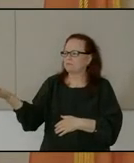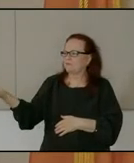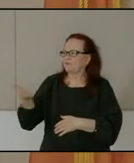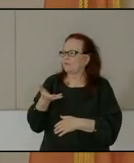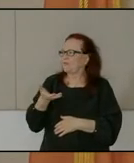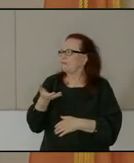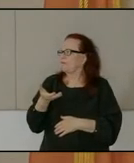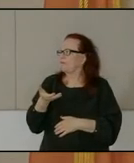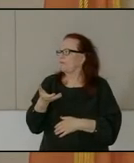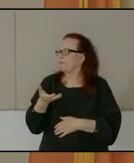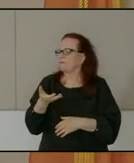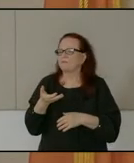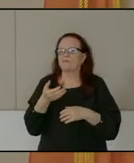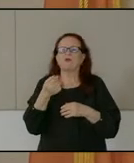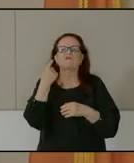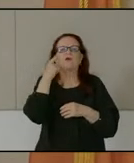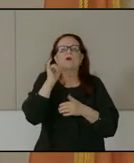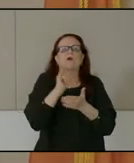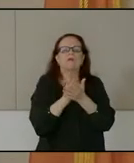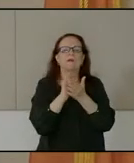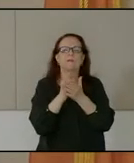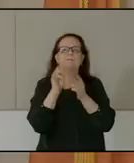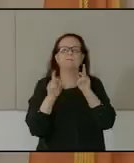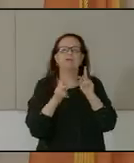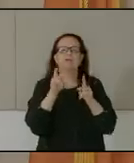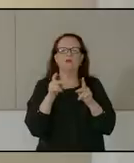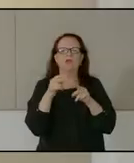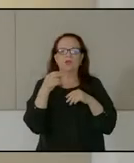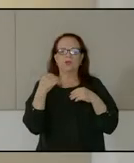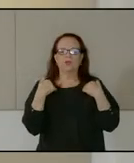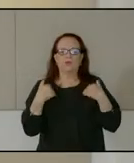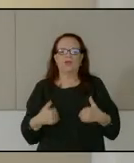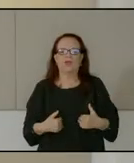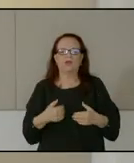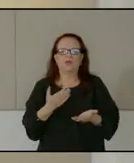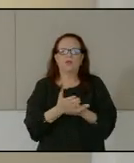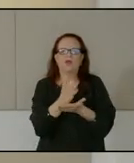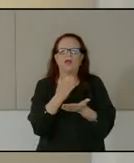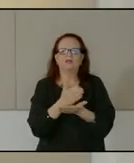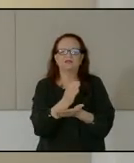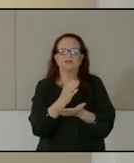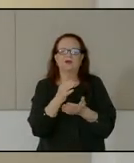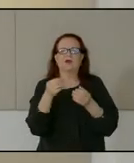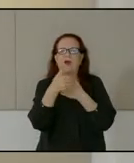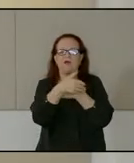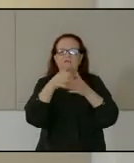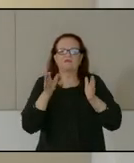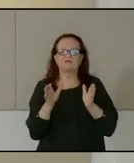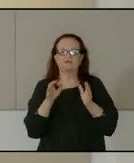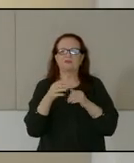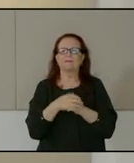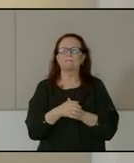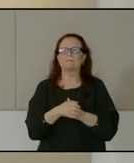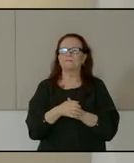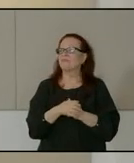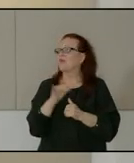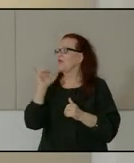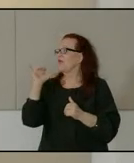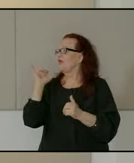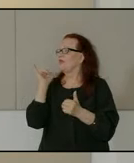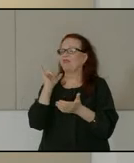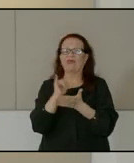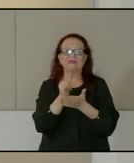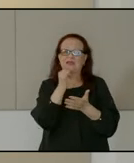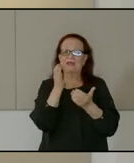the Coalition for Humane Immigrant Rights, Los Angeles. It's always hard to follow